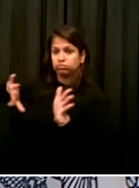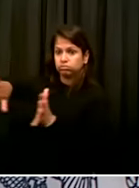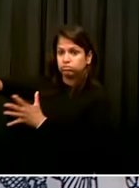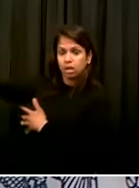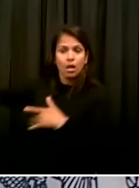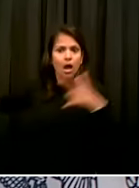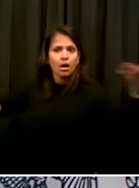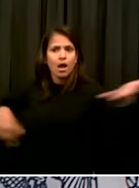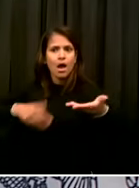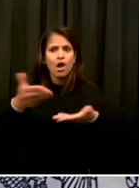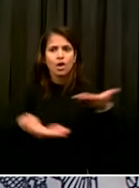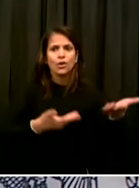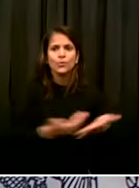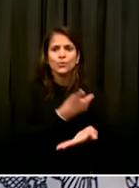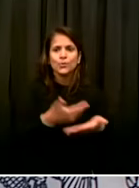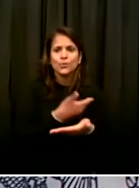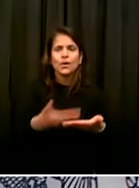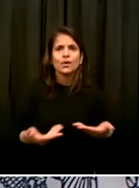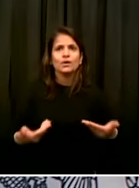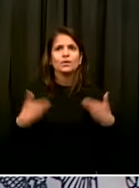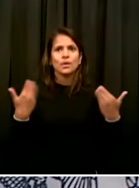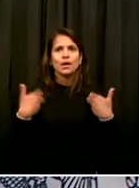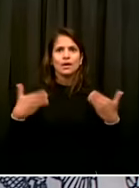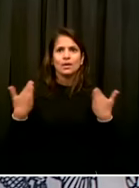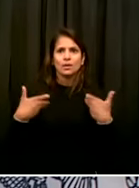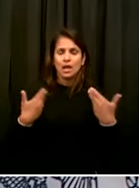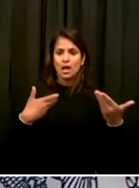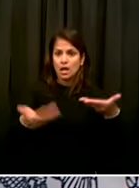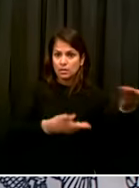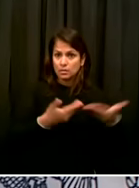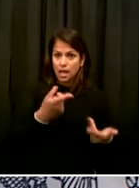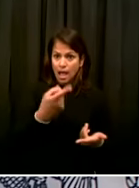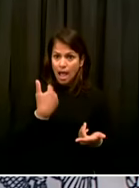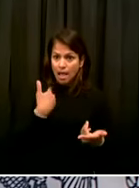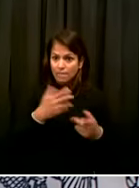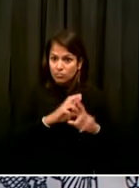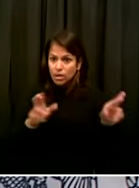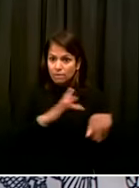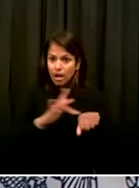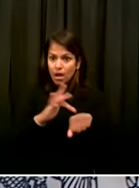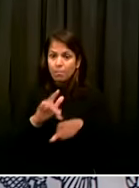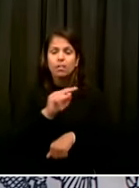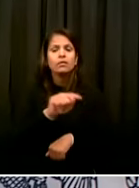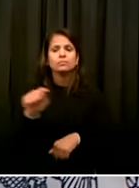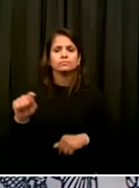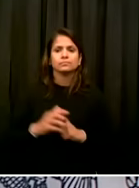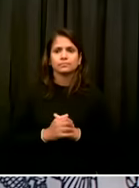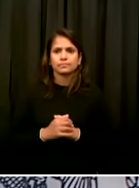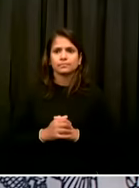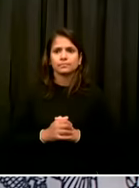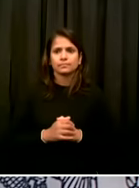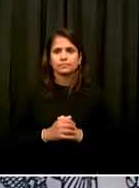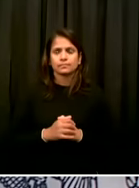Henry, you've sort of put a couple important pieces together that I'm going to try and come up with a simple, clear answer